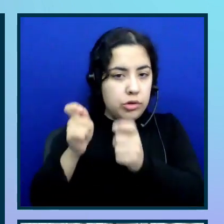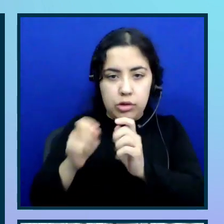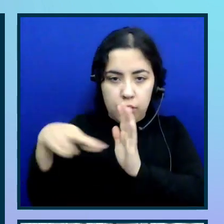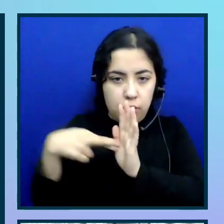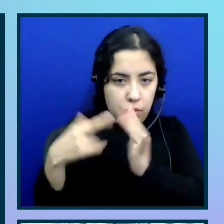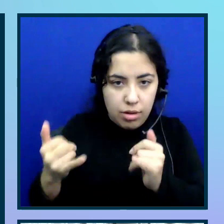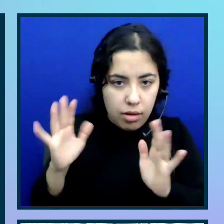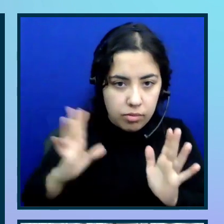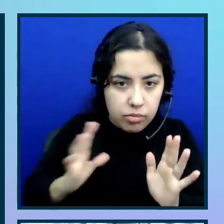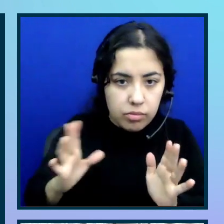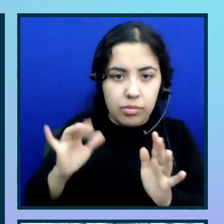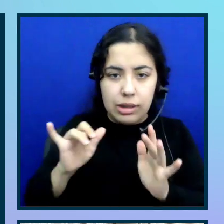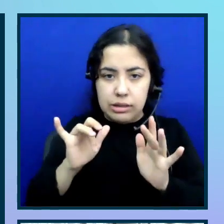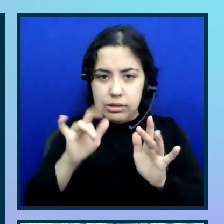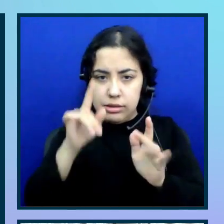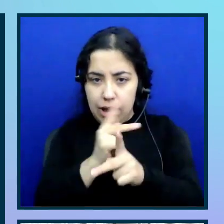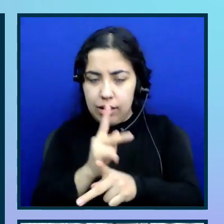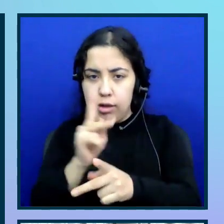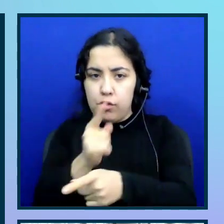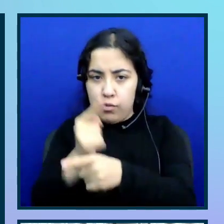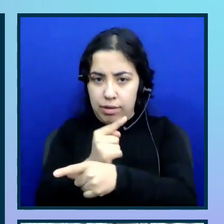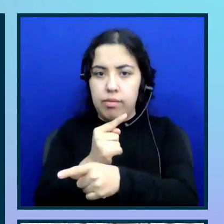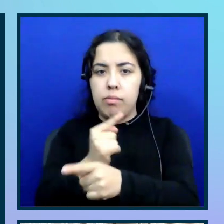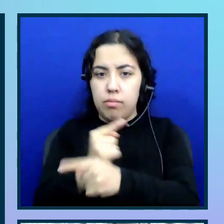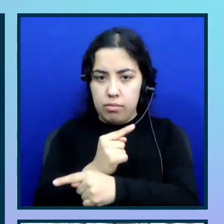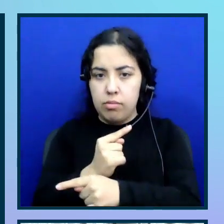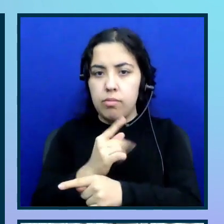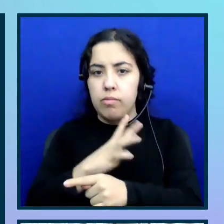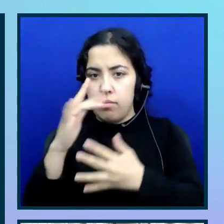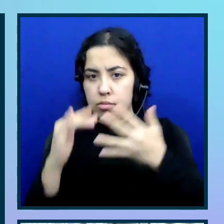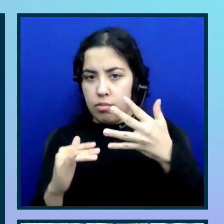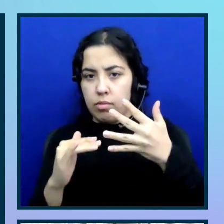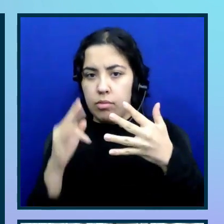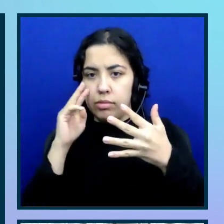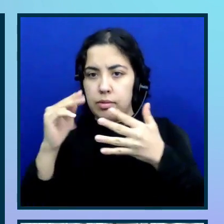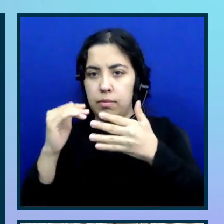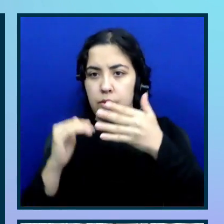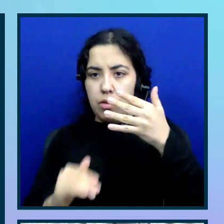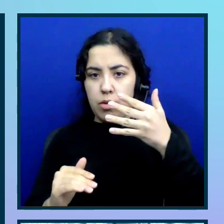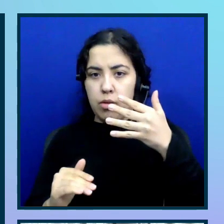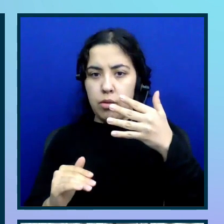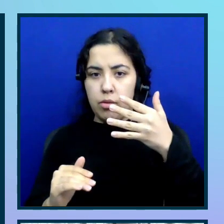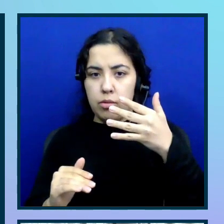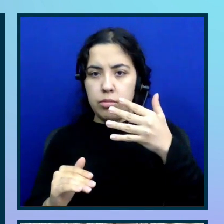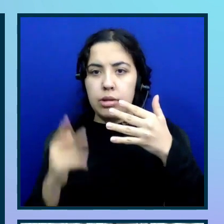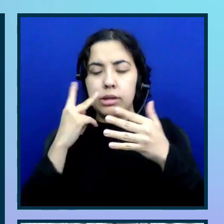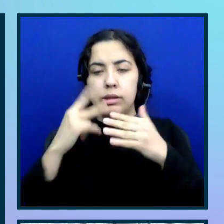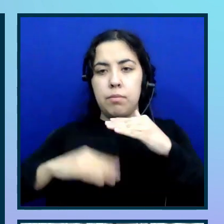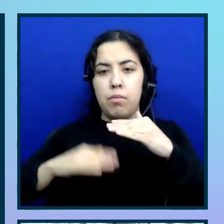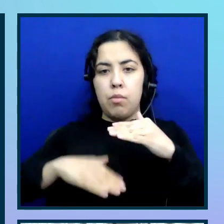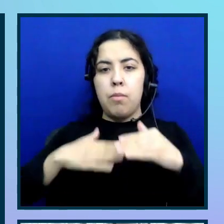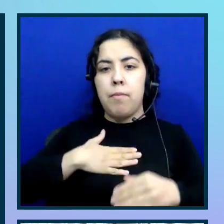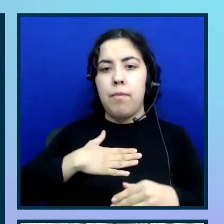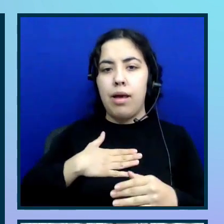it is now calculated correctly as a button. And I can see below in the my